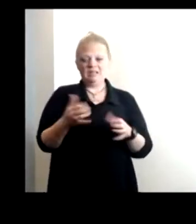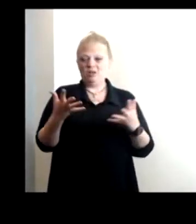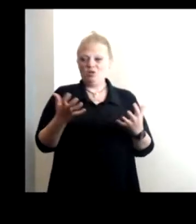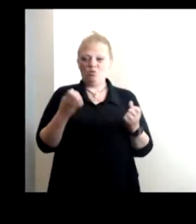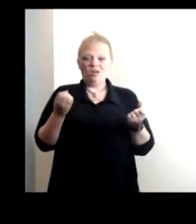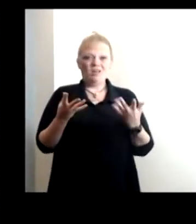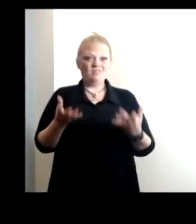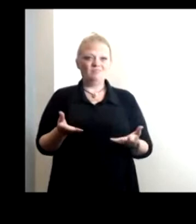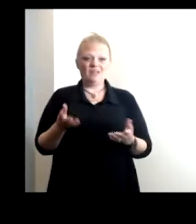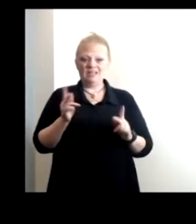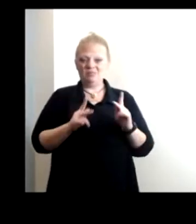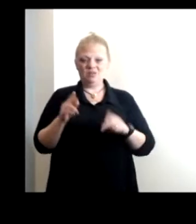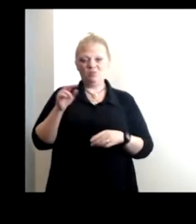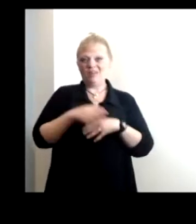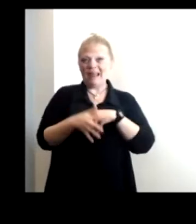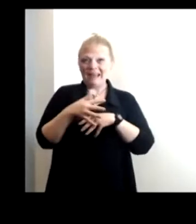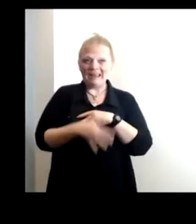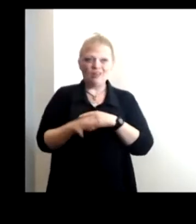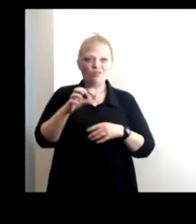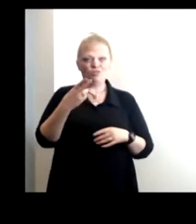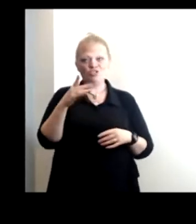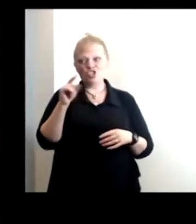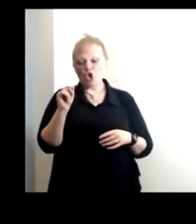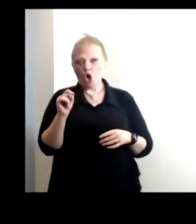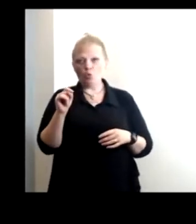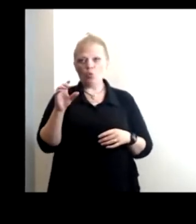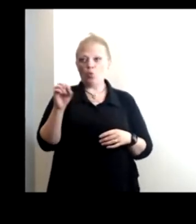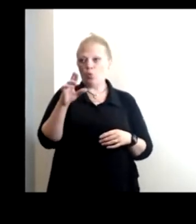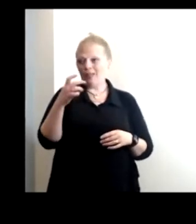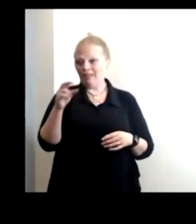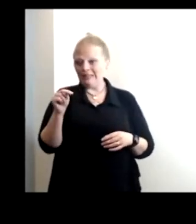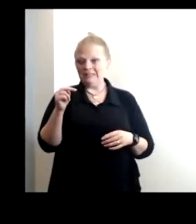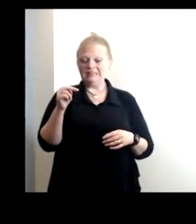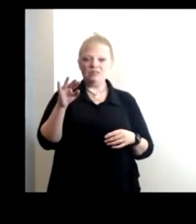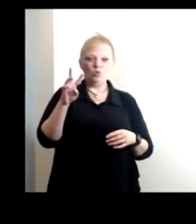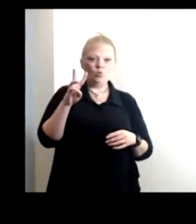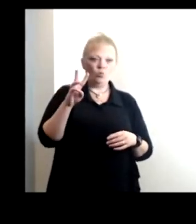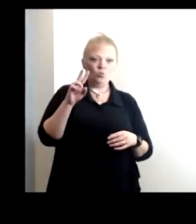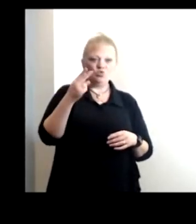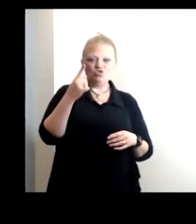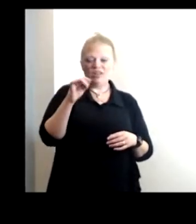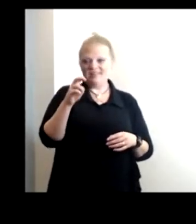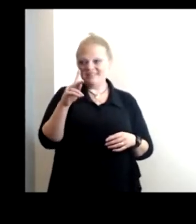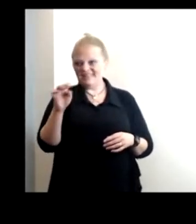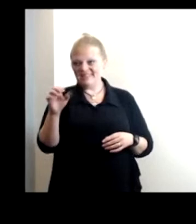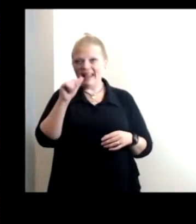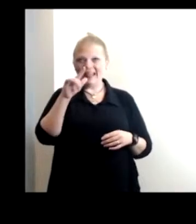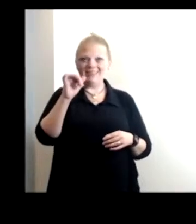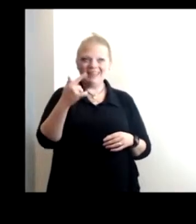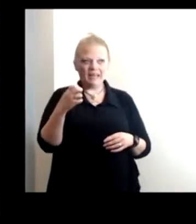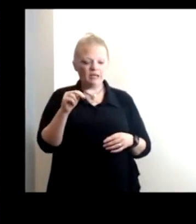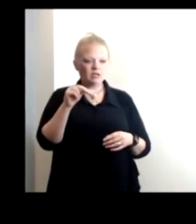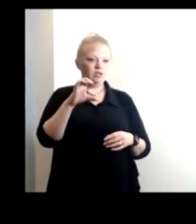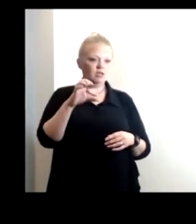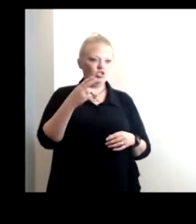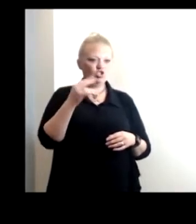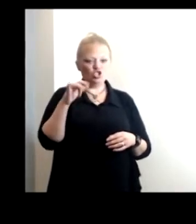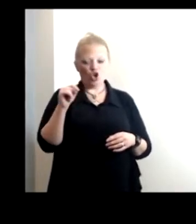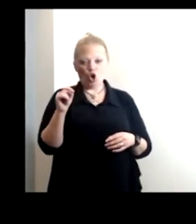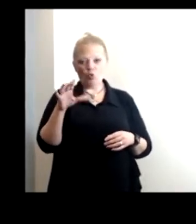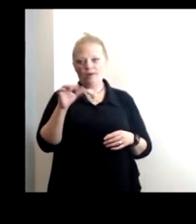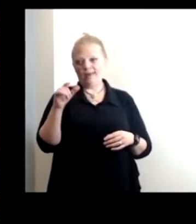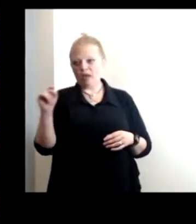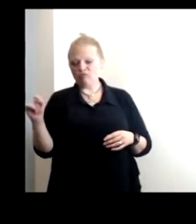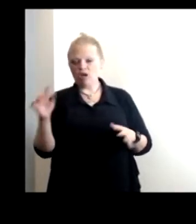many people vaccinated in Niagara County, Chautauqua County, Orleans, Genesee, Wyoming, Allegheny, Chautauqua, Cattaraugus for the Western New